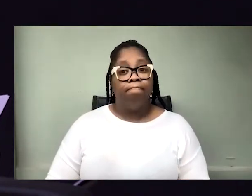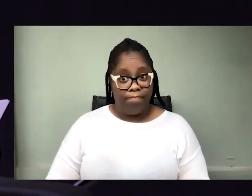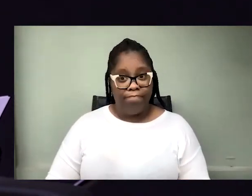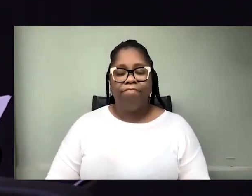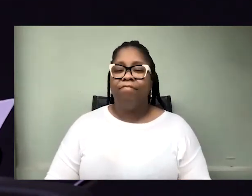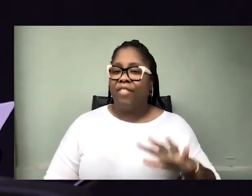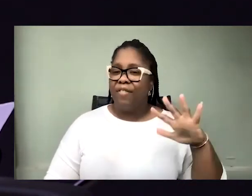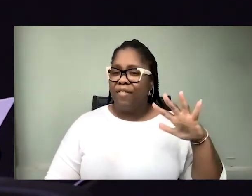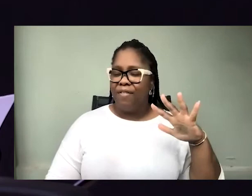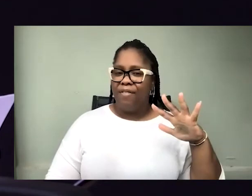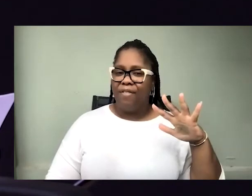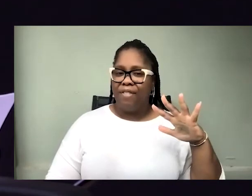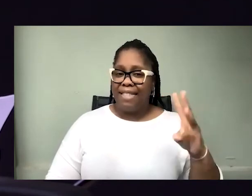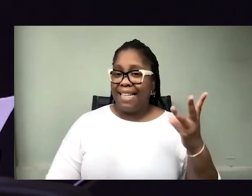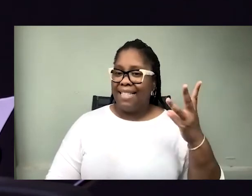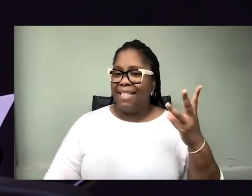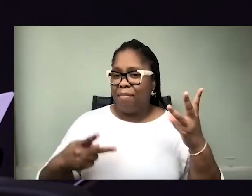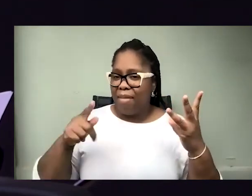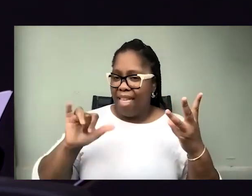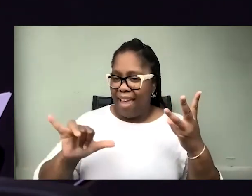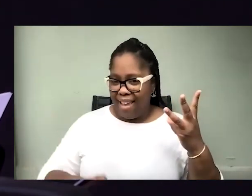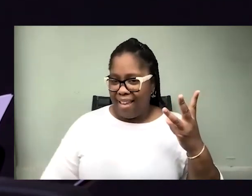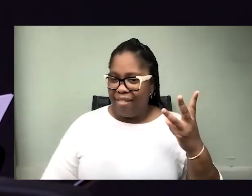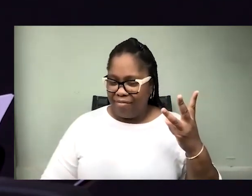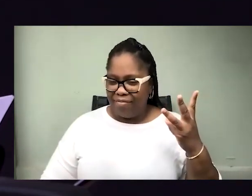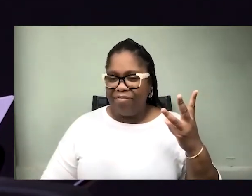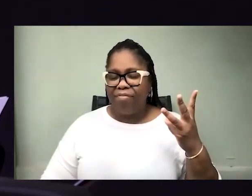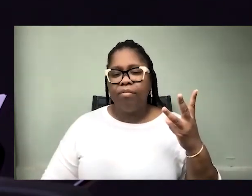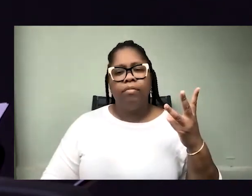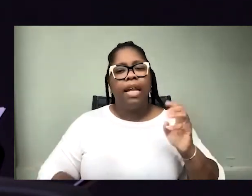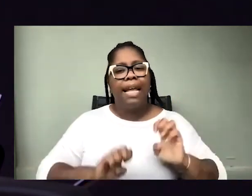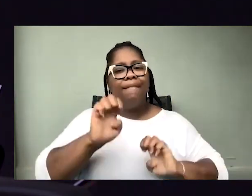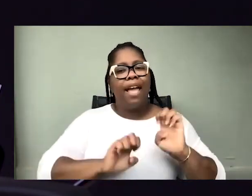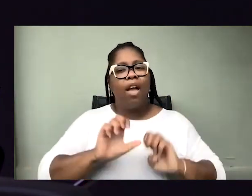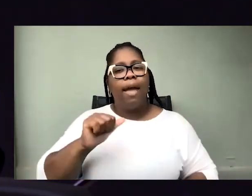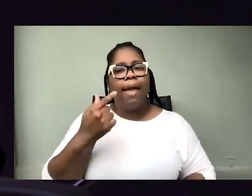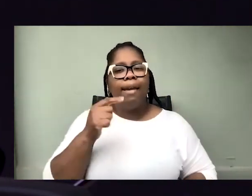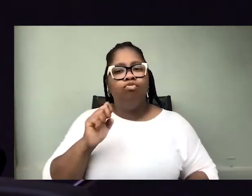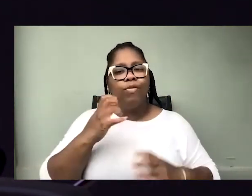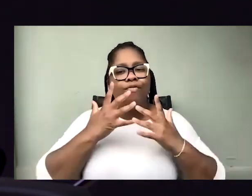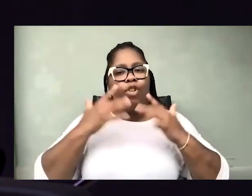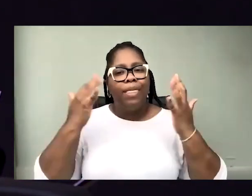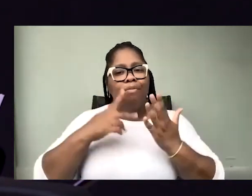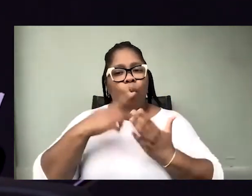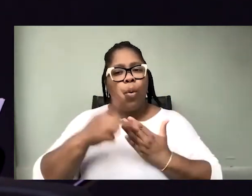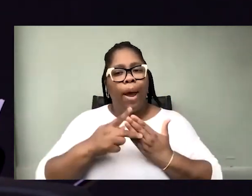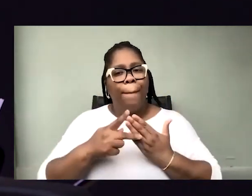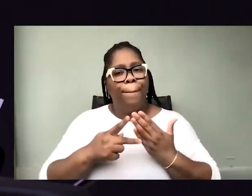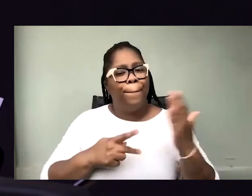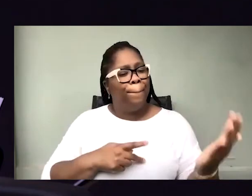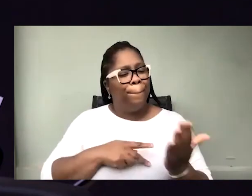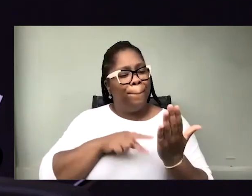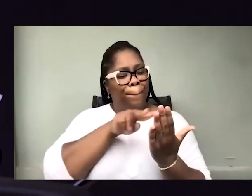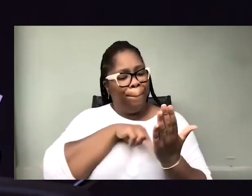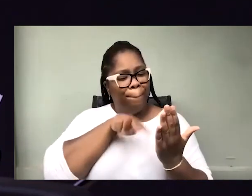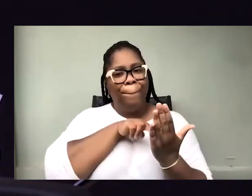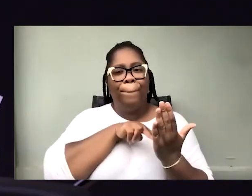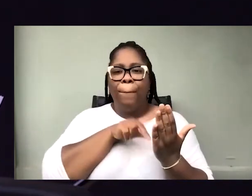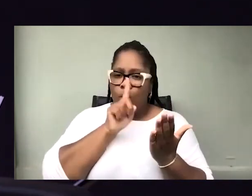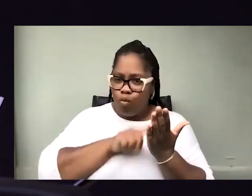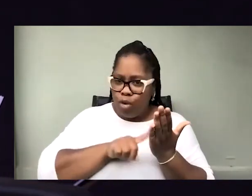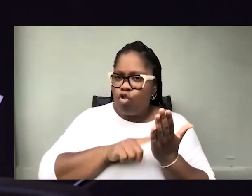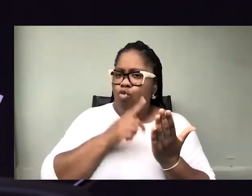Okay, play number 6. Evaluate your age-friendly program. Research and